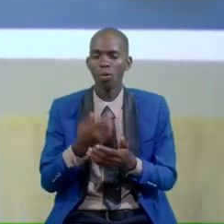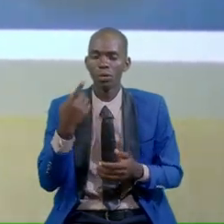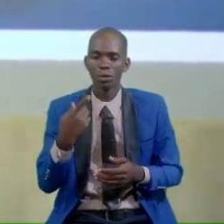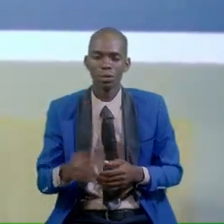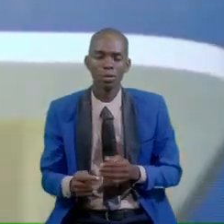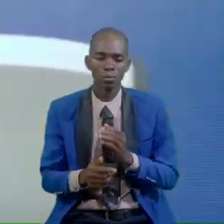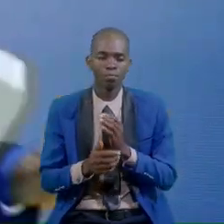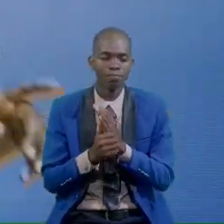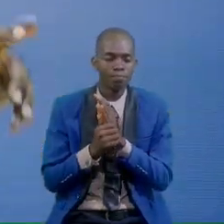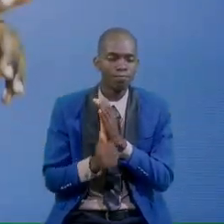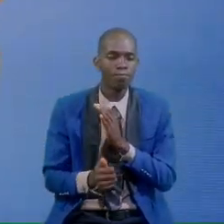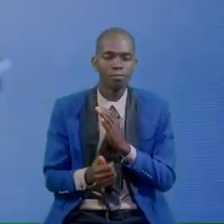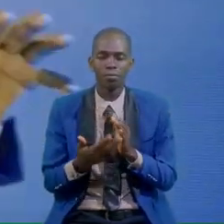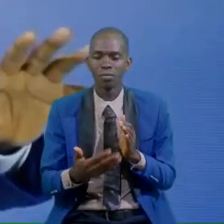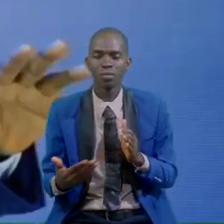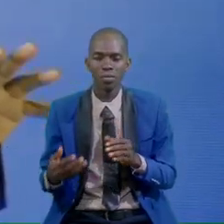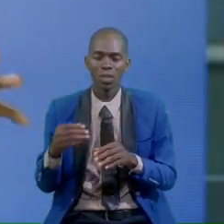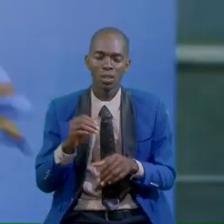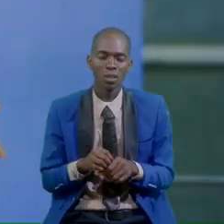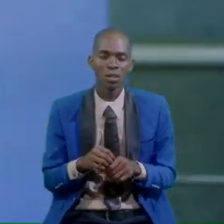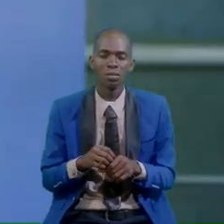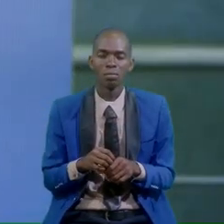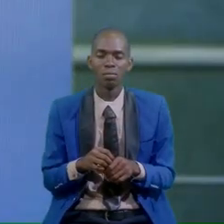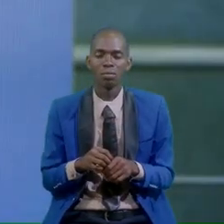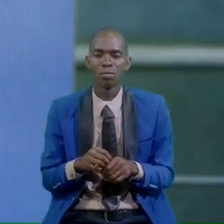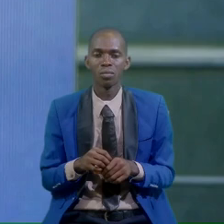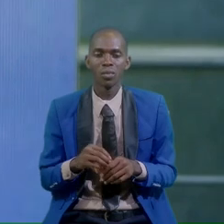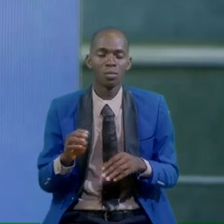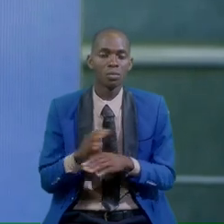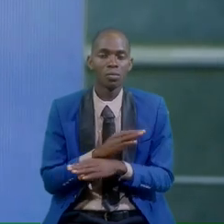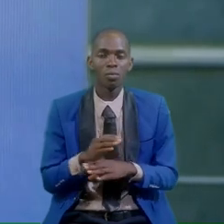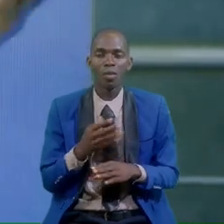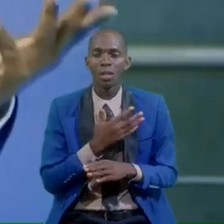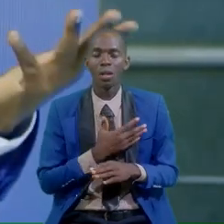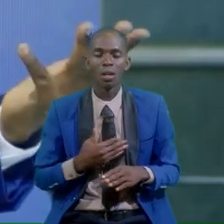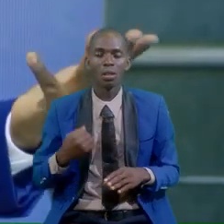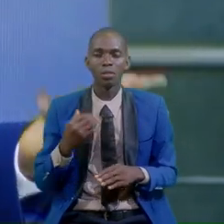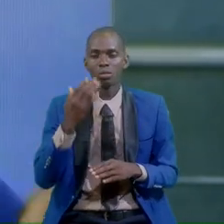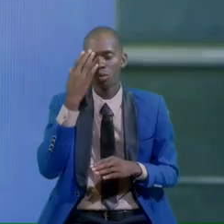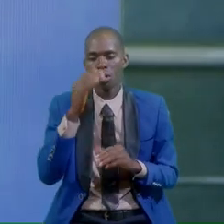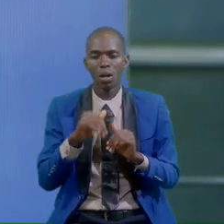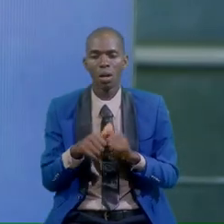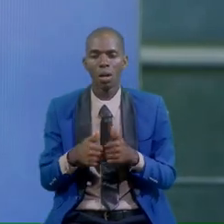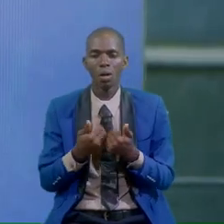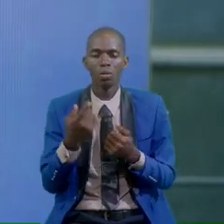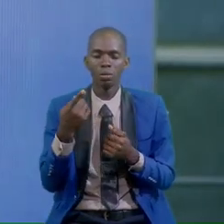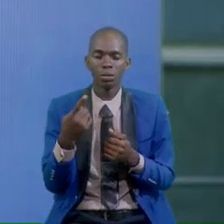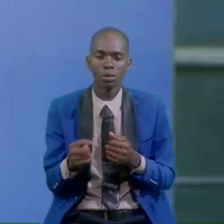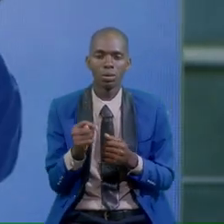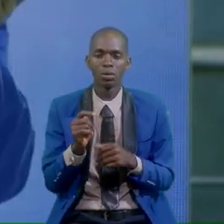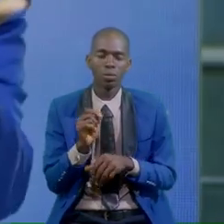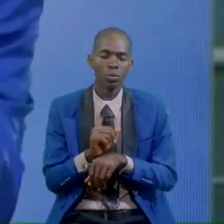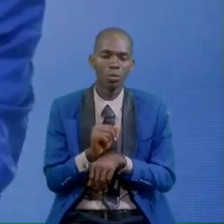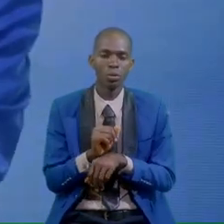through recession and they know how the people can still boom at the time of